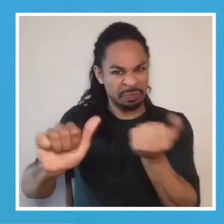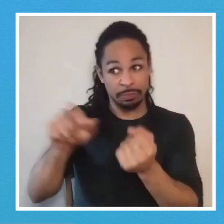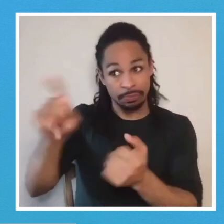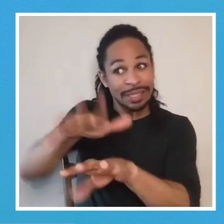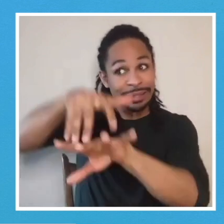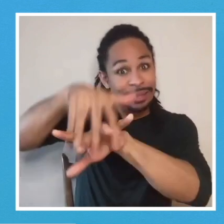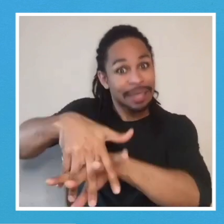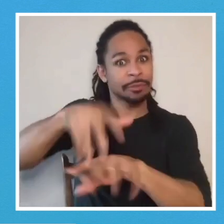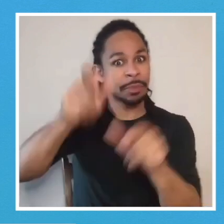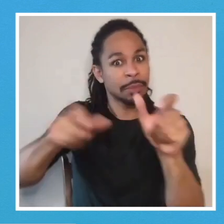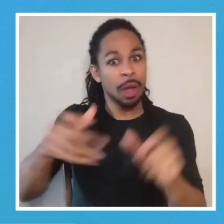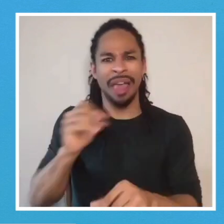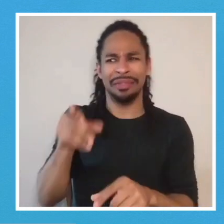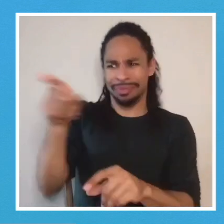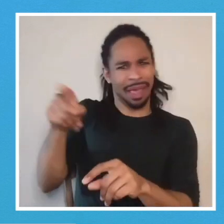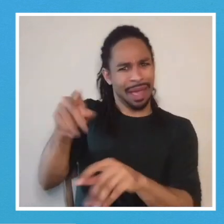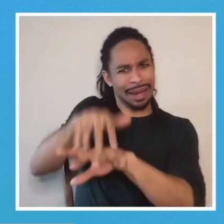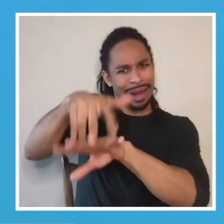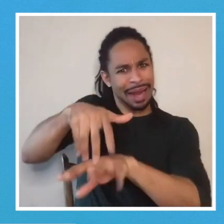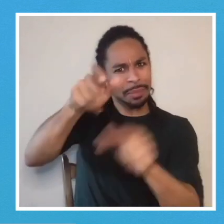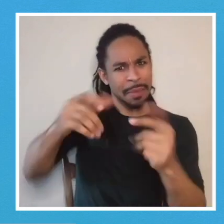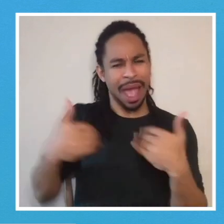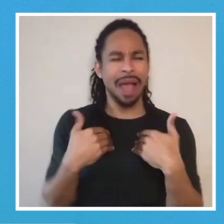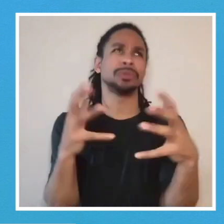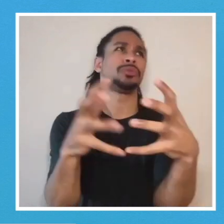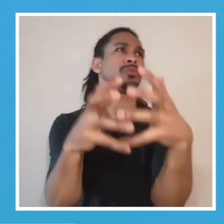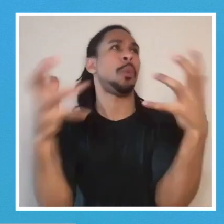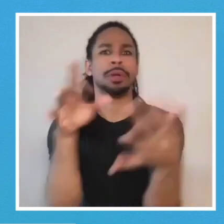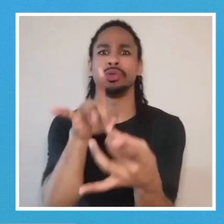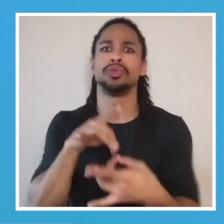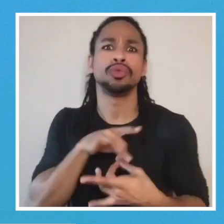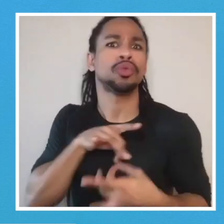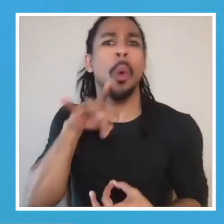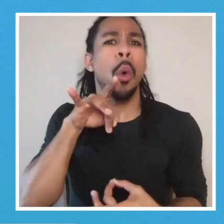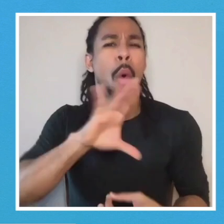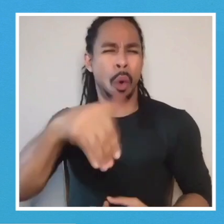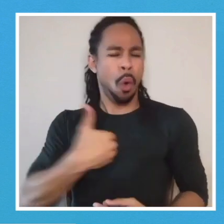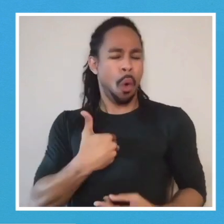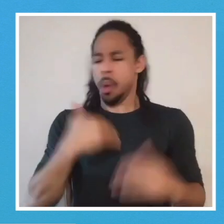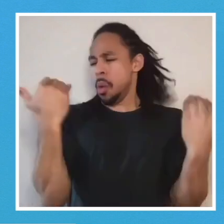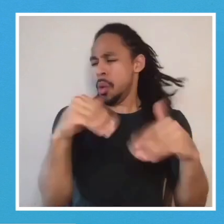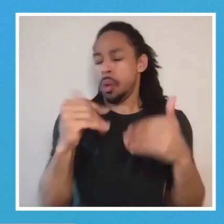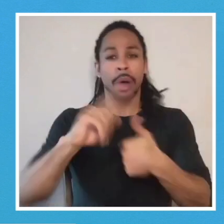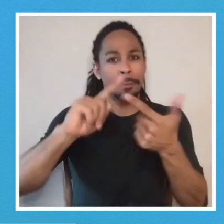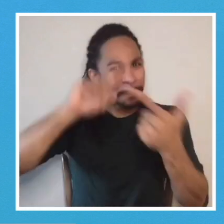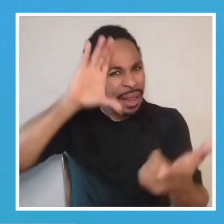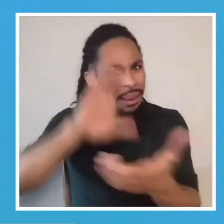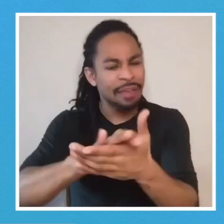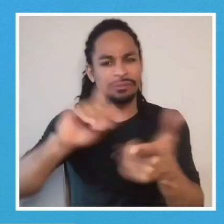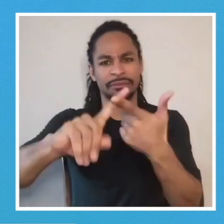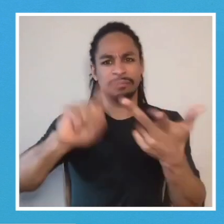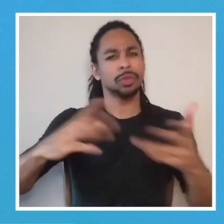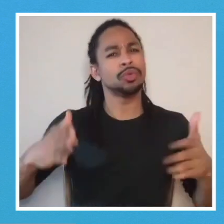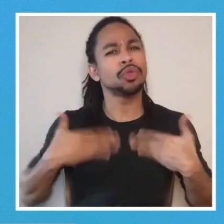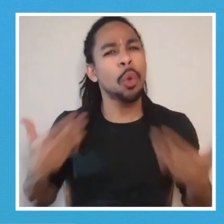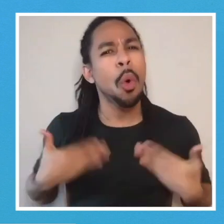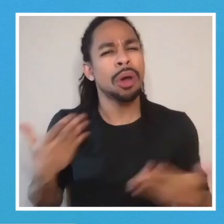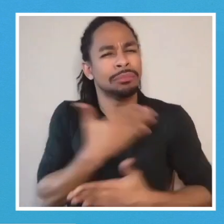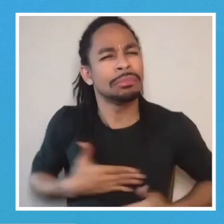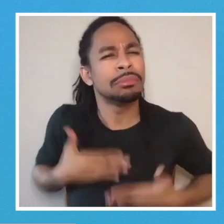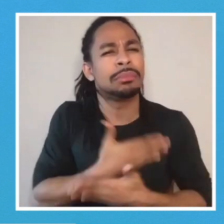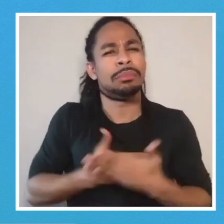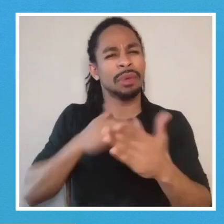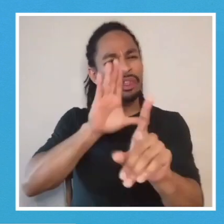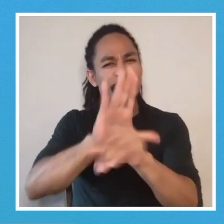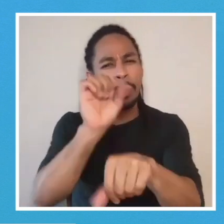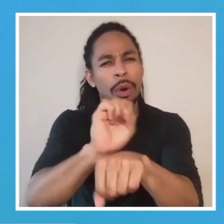had so much soul and belief and joy in their work. And they were lifting me up time